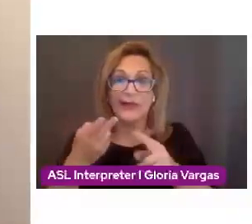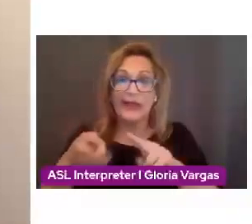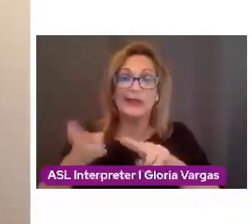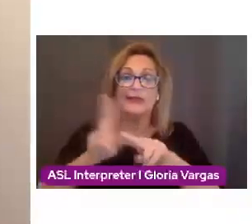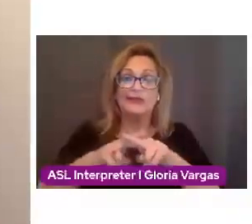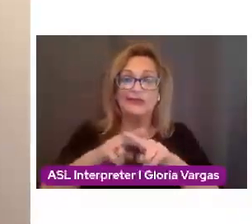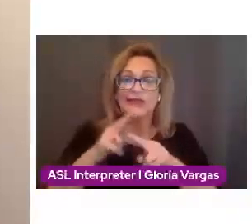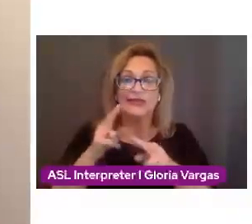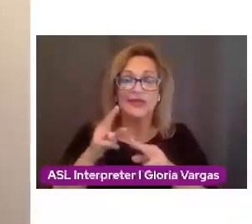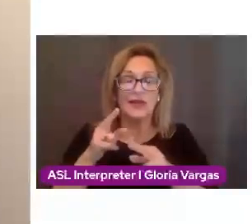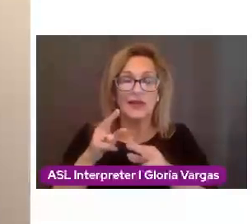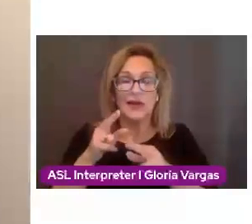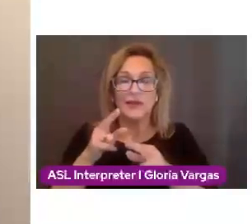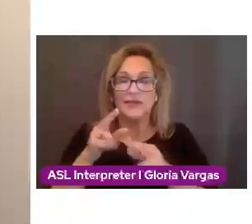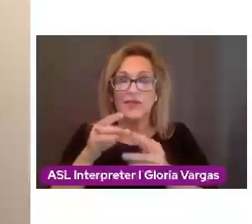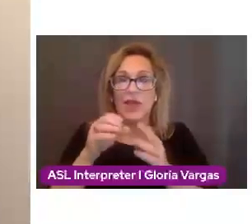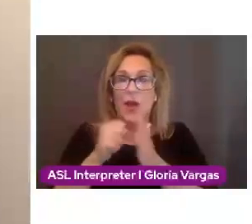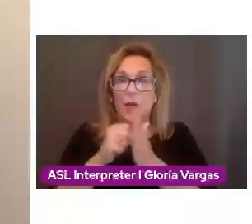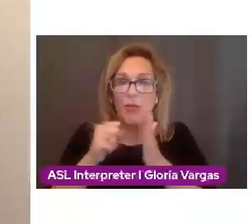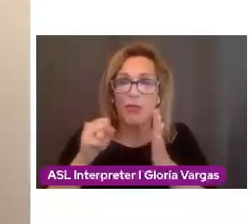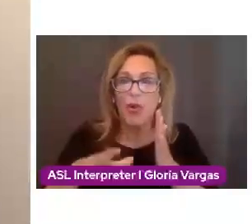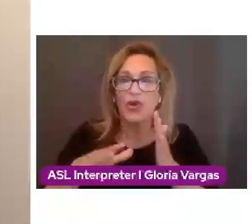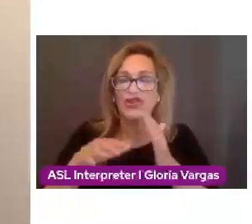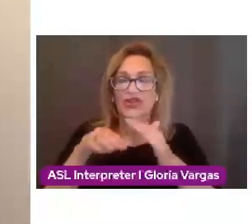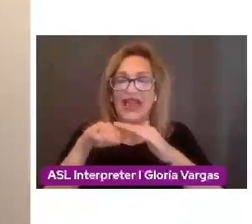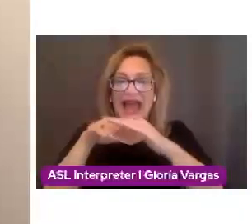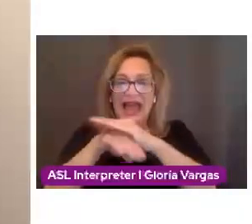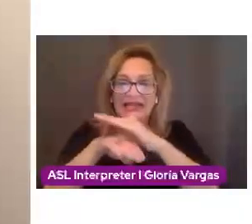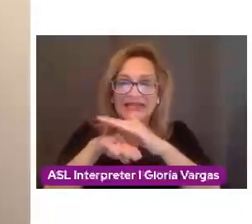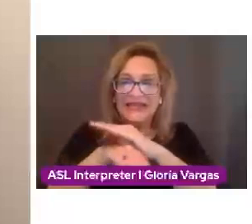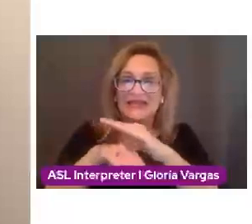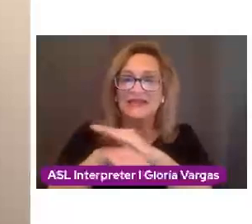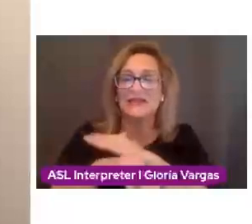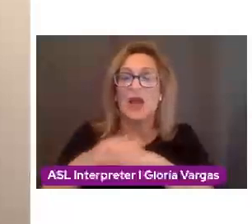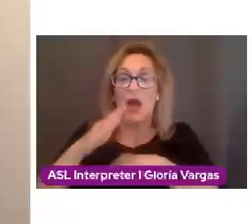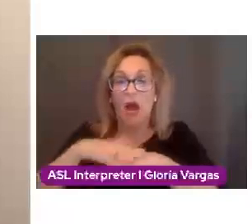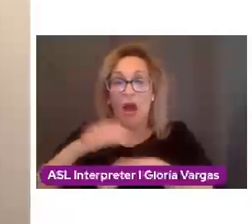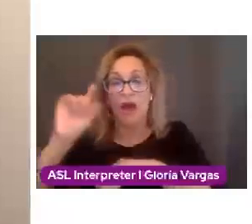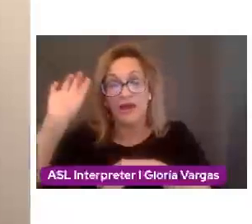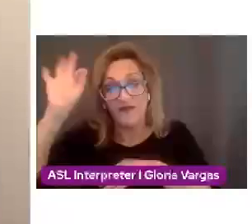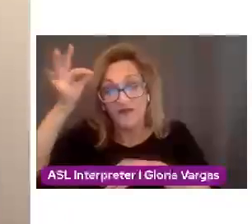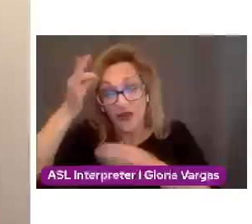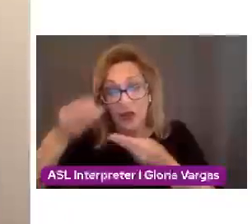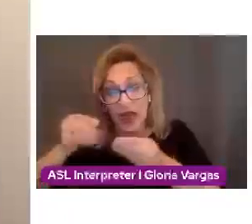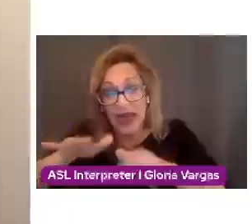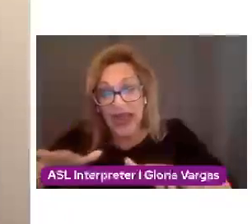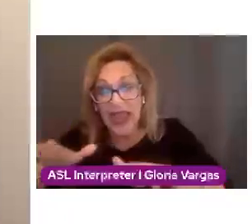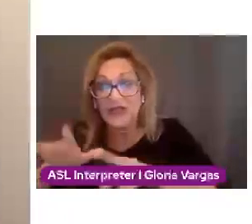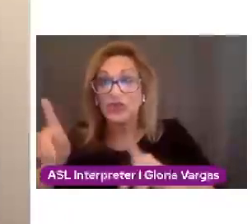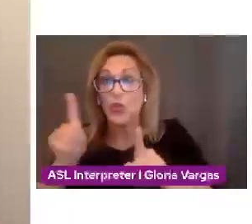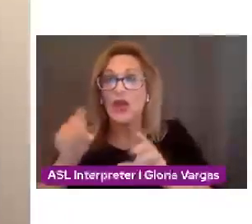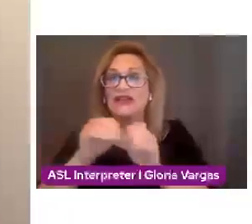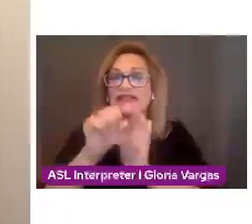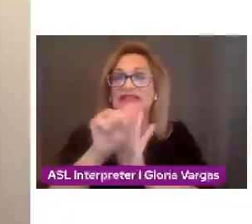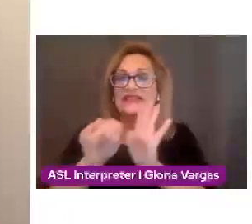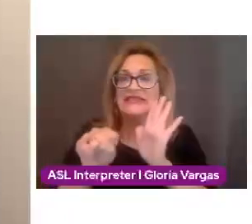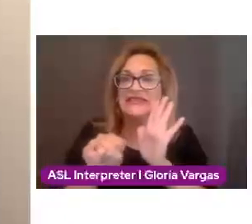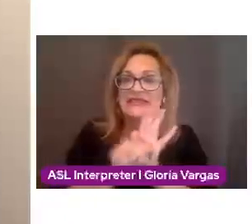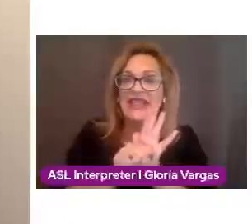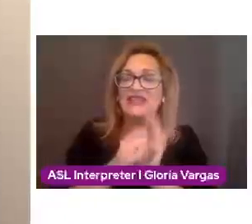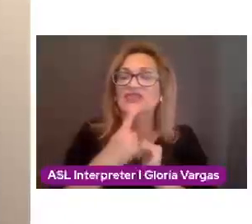abortion access on federal lands in red states. There are workarounds around this. We can